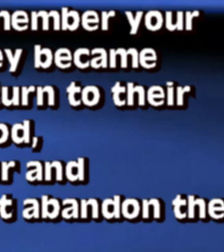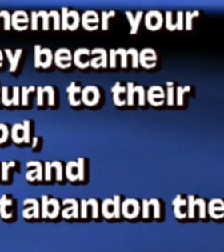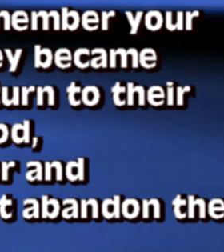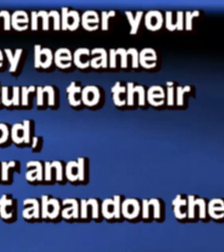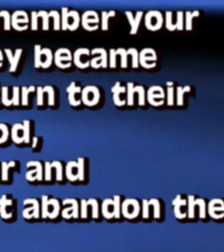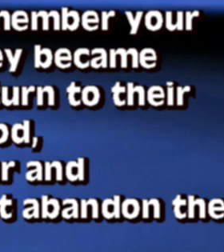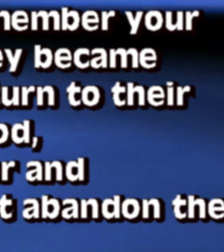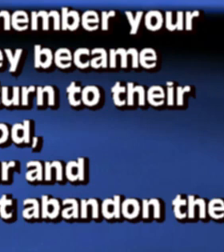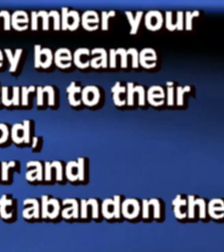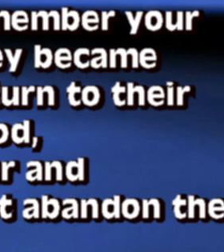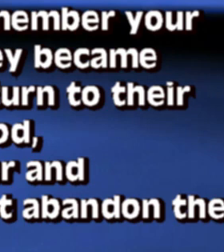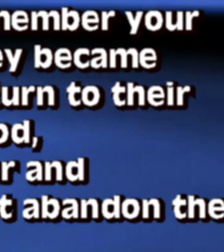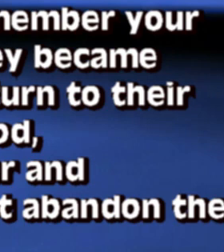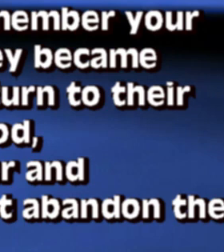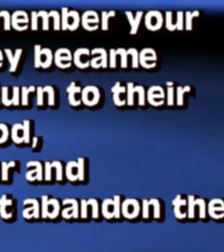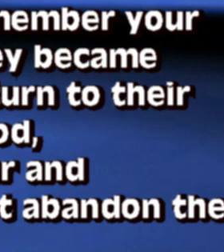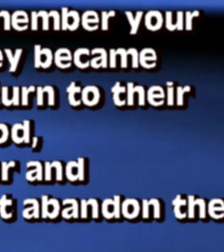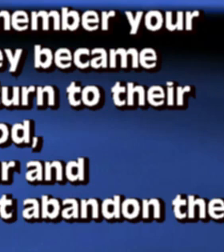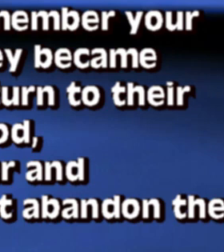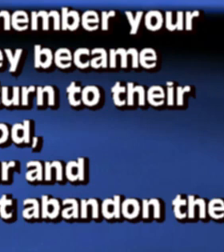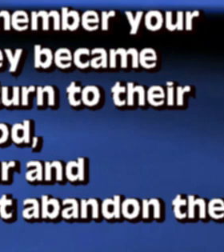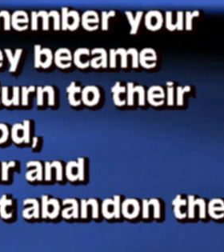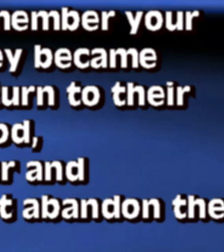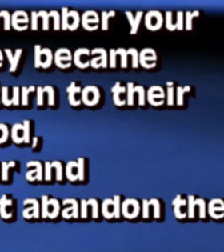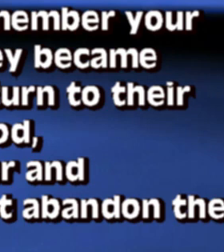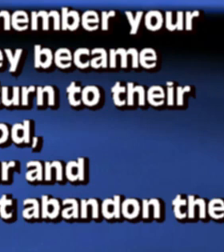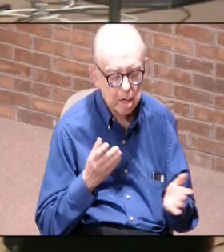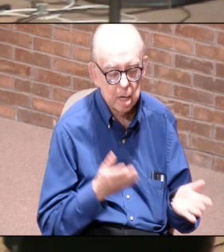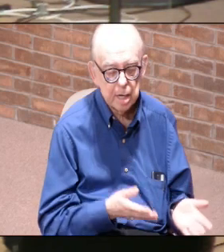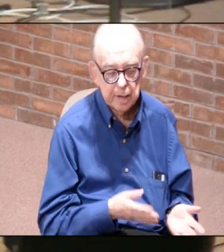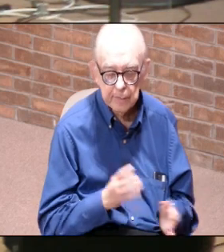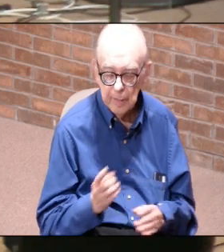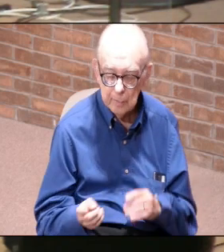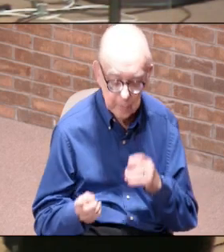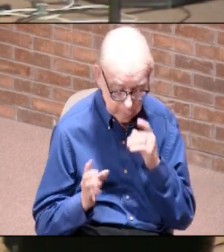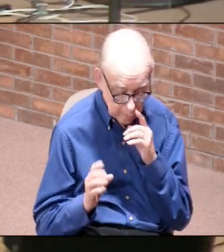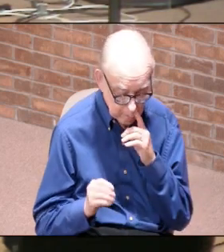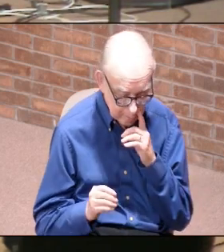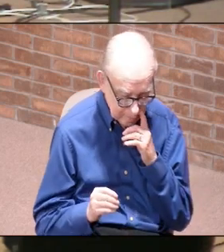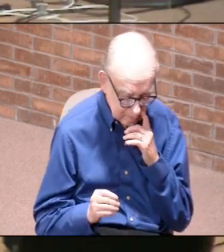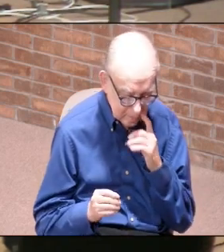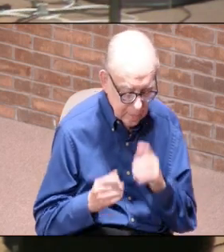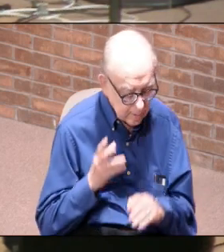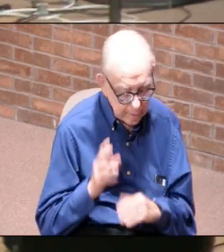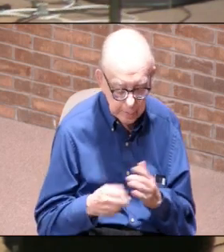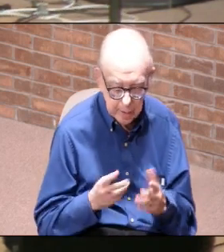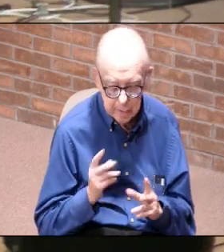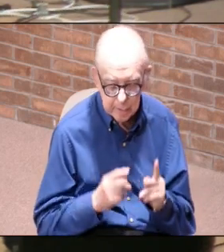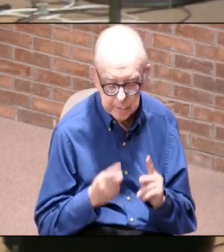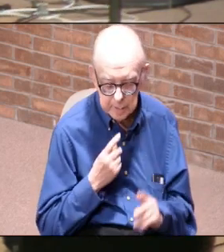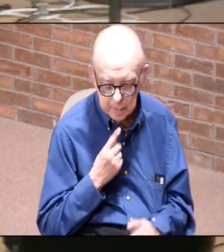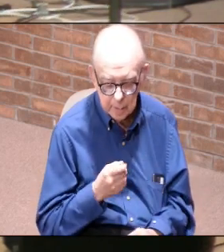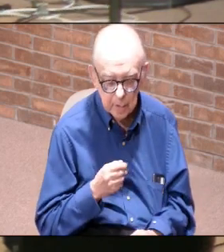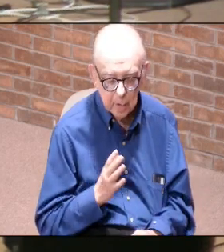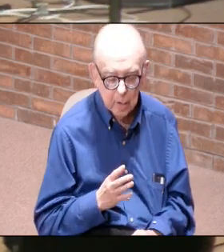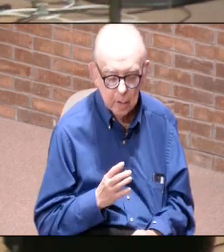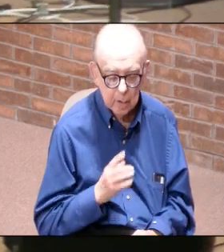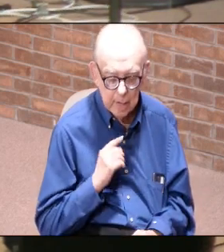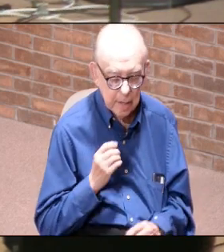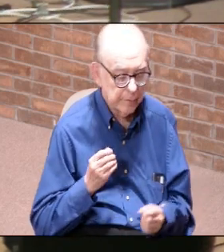in faithful love. And you did not abandon them. I hear people all the time say, God